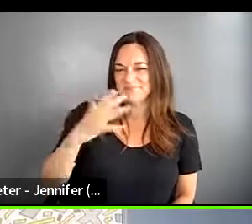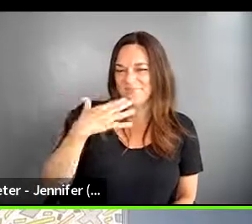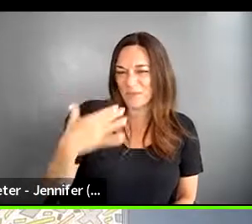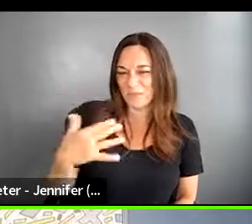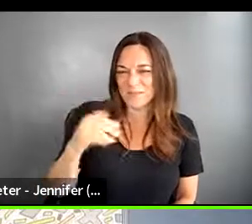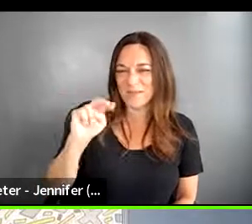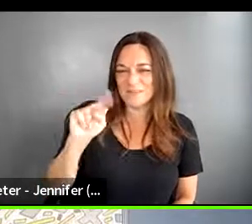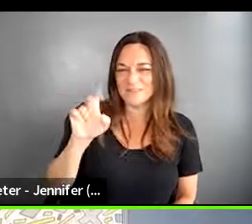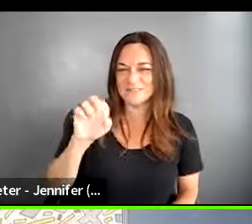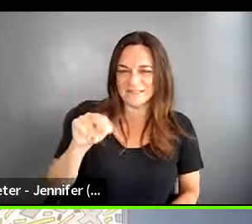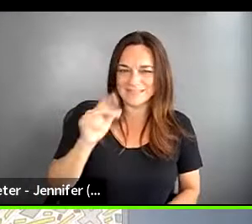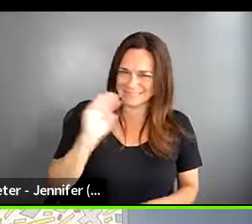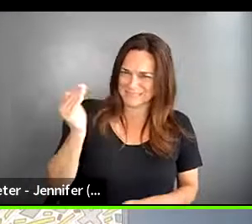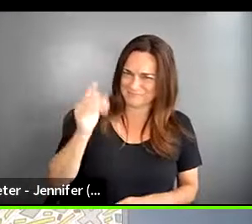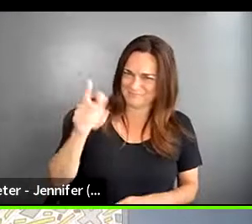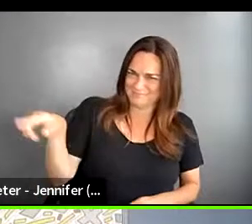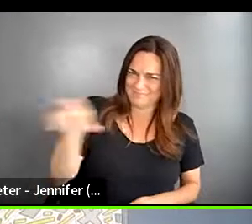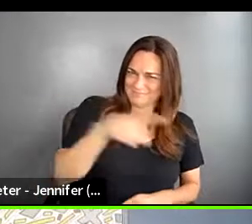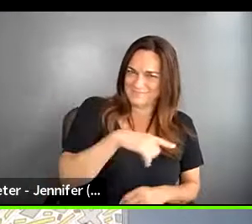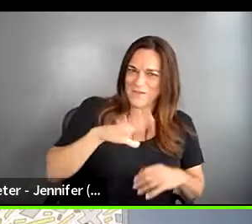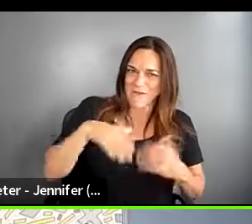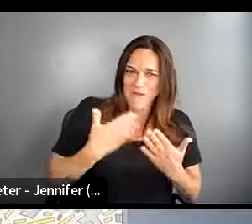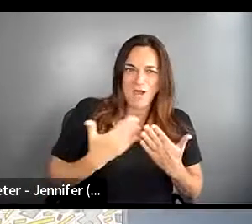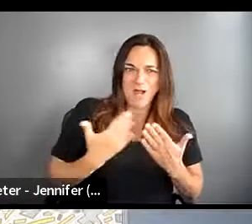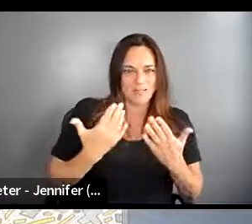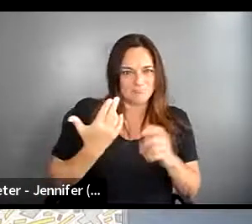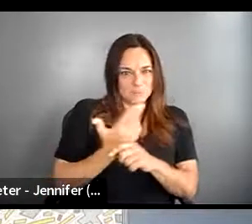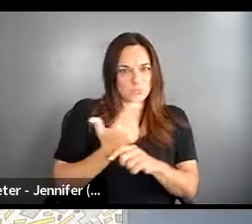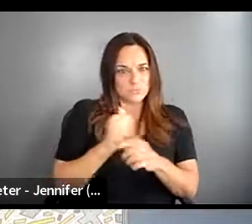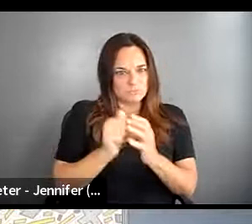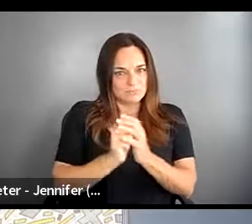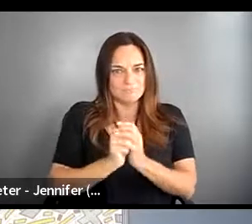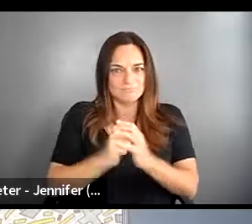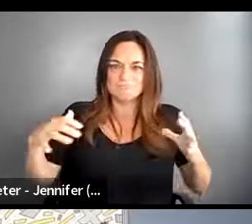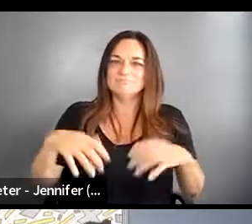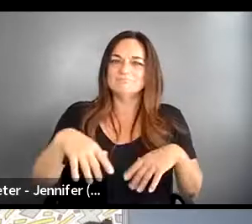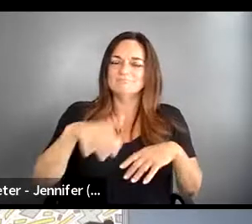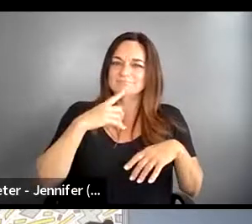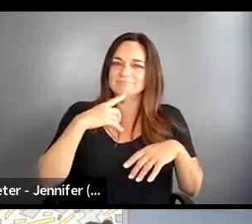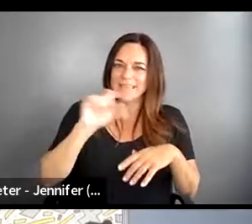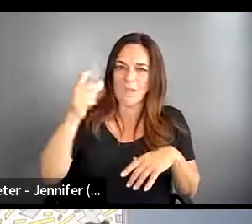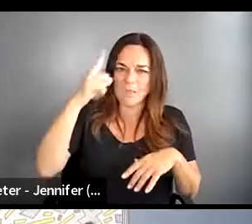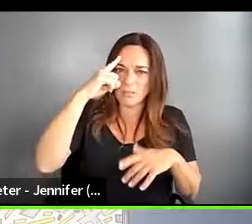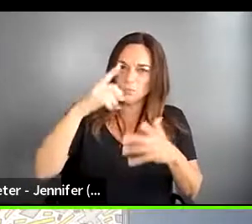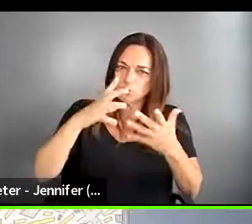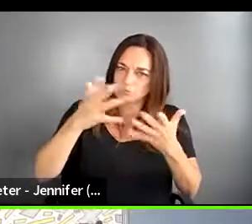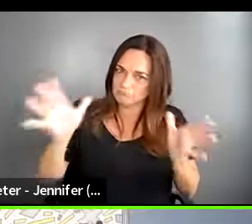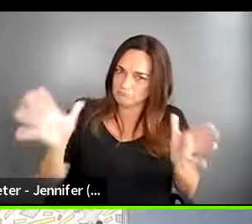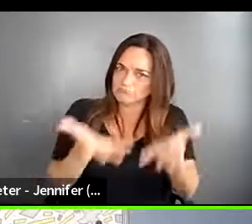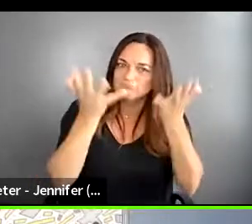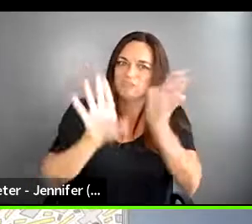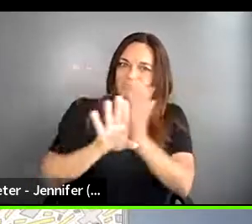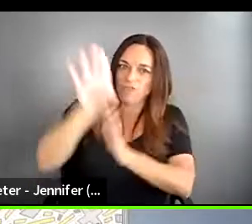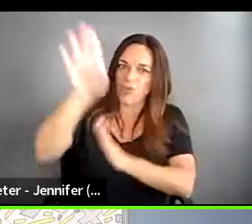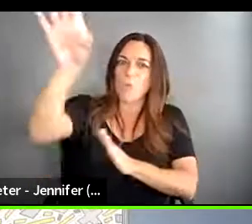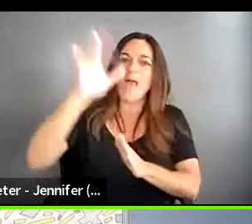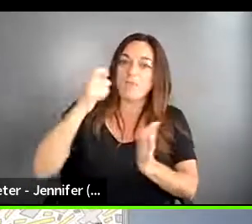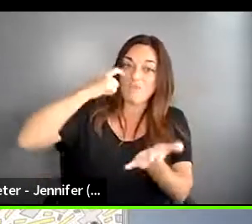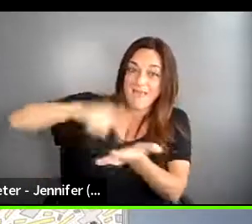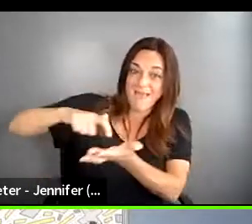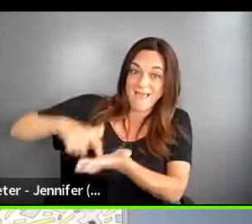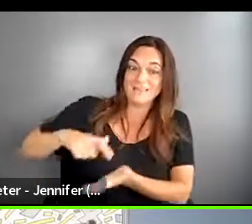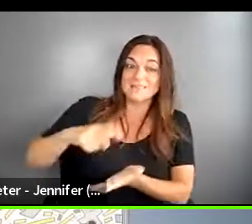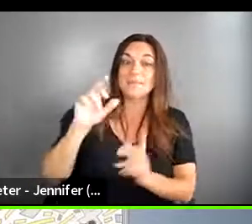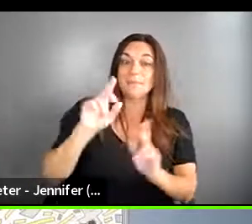It seems like you all have been able to leverage relational capital to help propel things forward, and recognizing that their stakeholders at